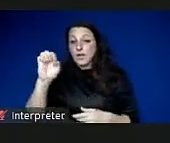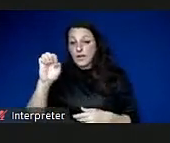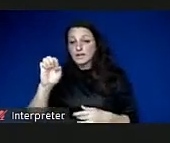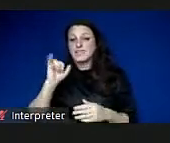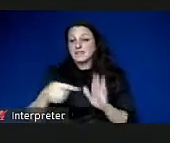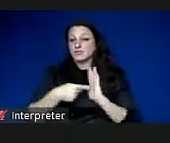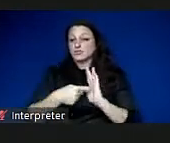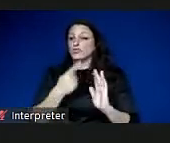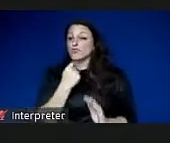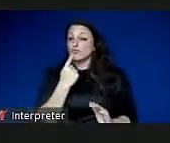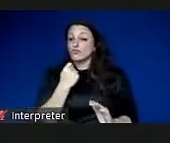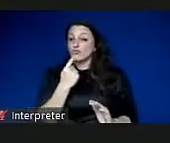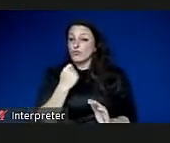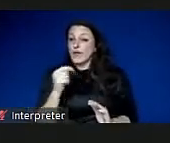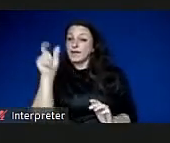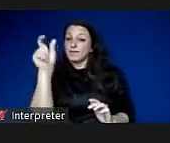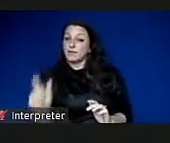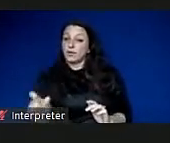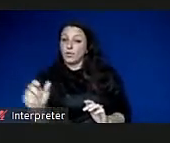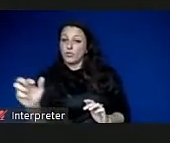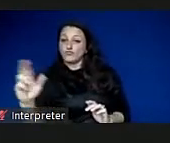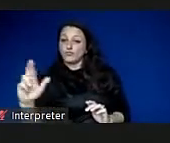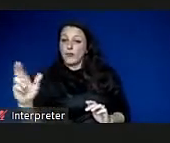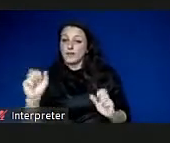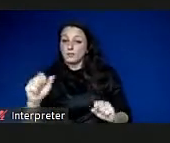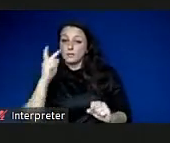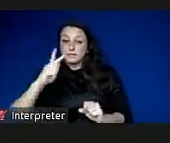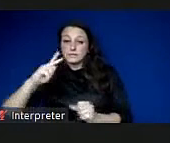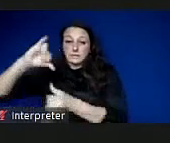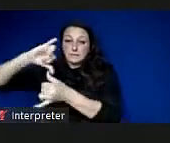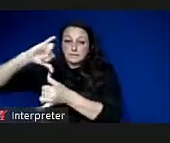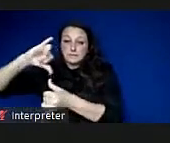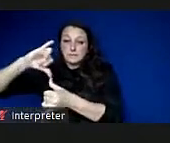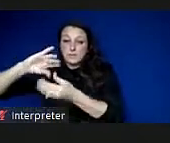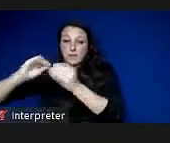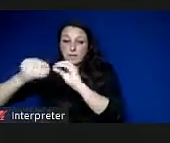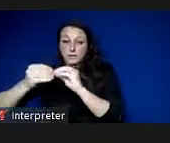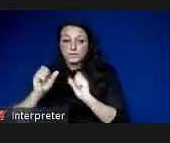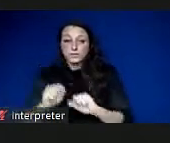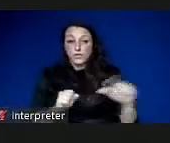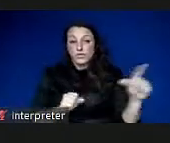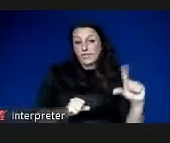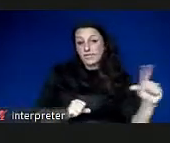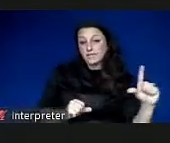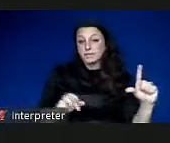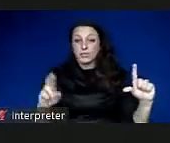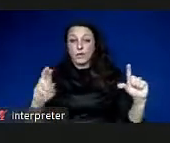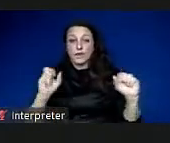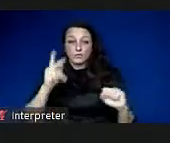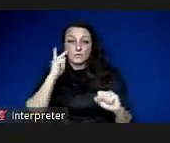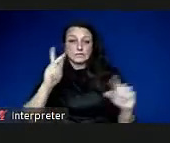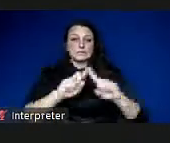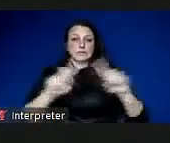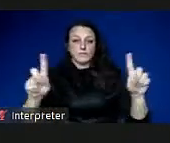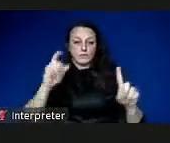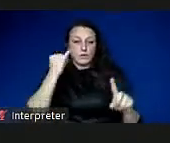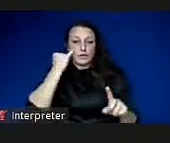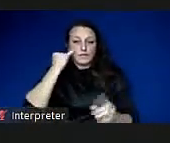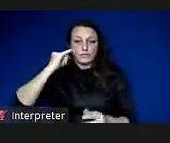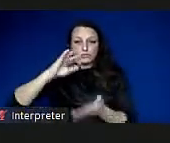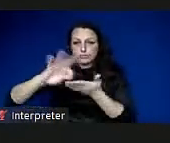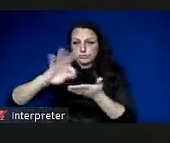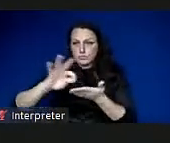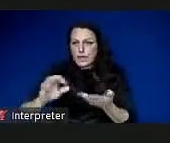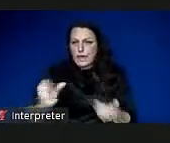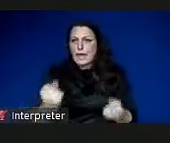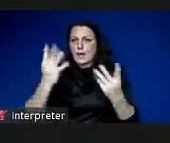scale on the right. So you'll note that there's clearly a significant difference in the left scale and the right scale when you're looking at case counts overall. But overall,